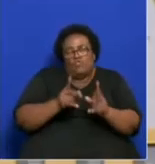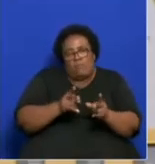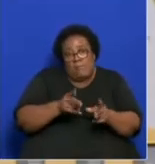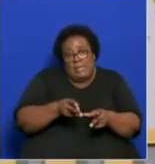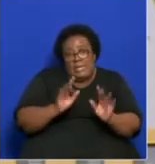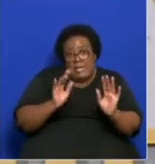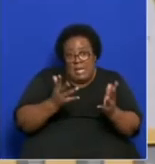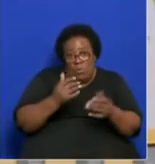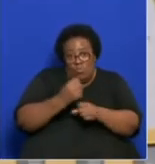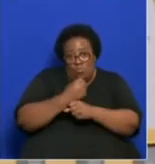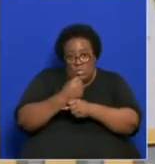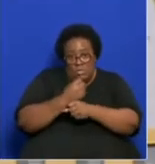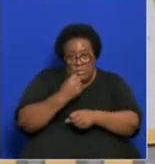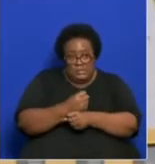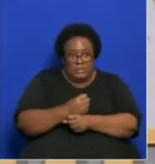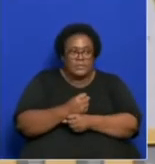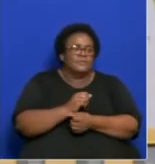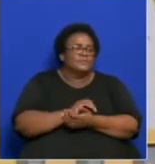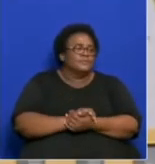In many instances,